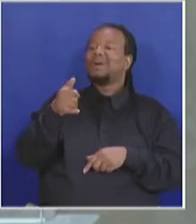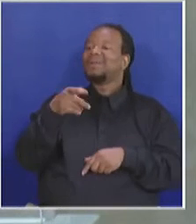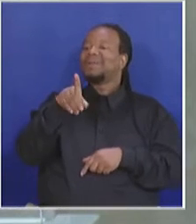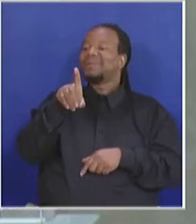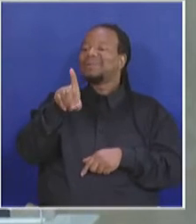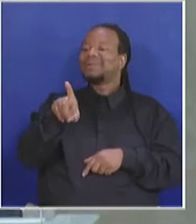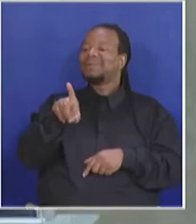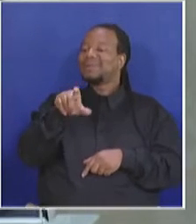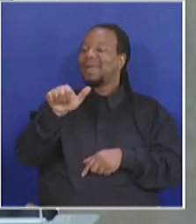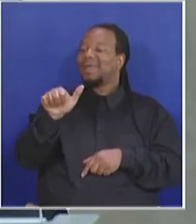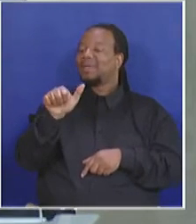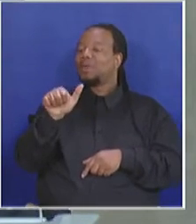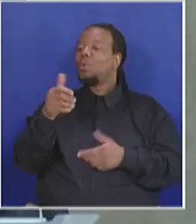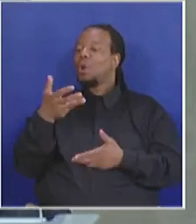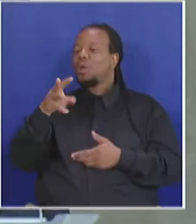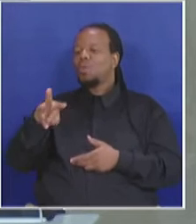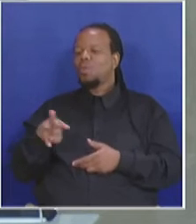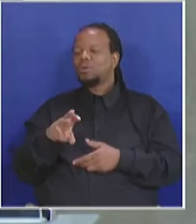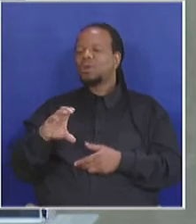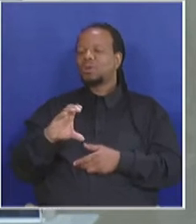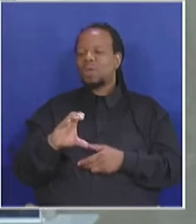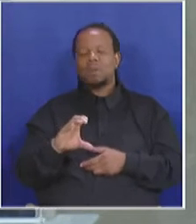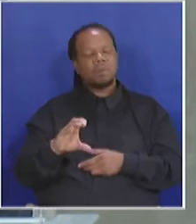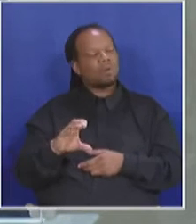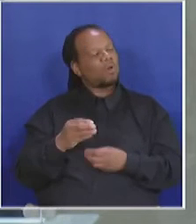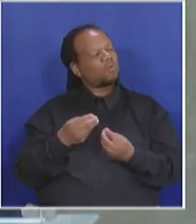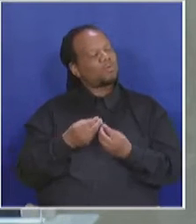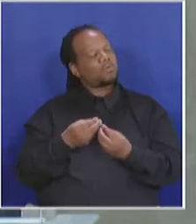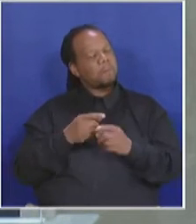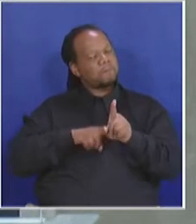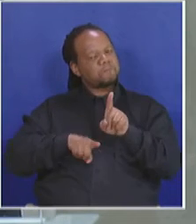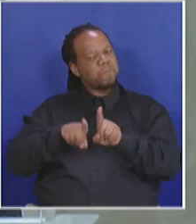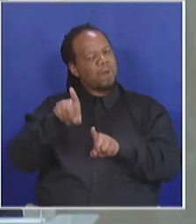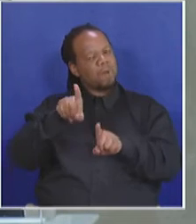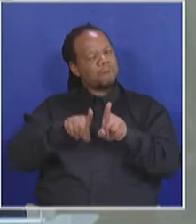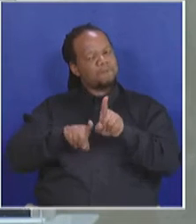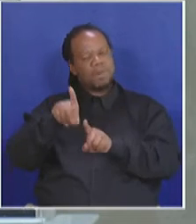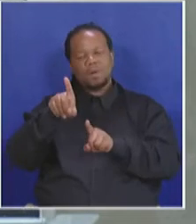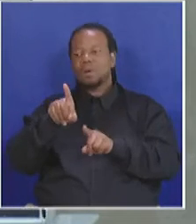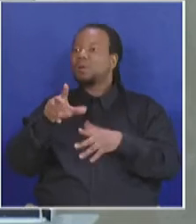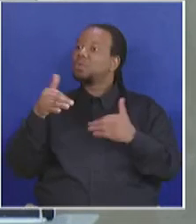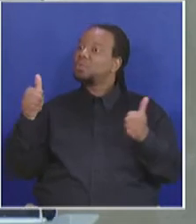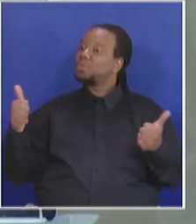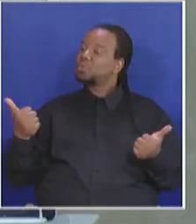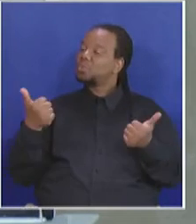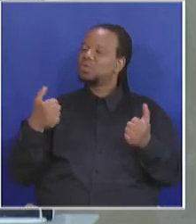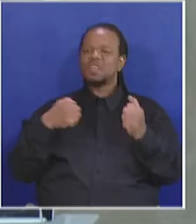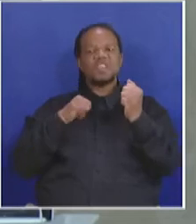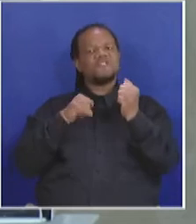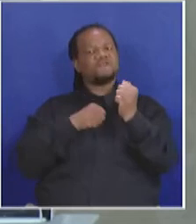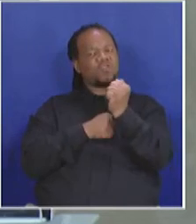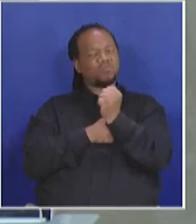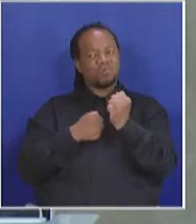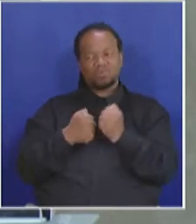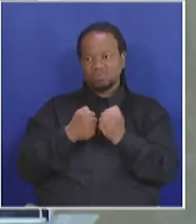meeting the goals and delivering beyond these goals to create infrastructure that benefits the poor and